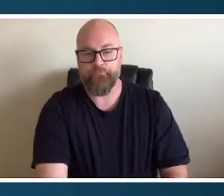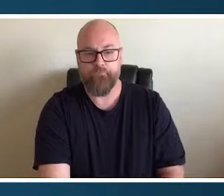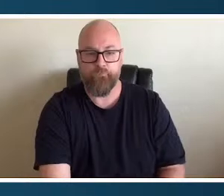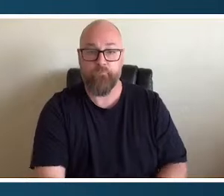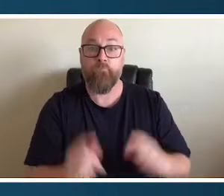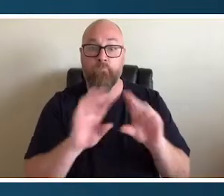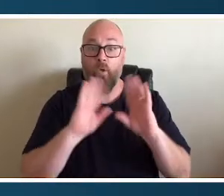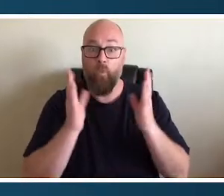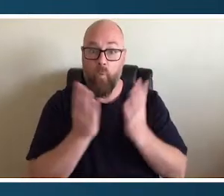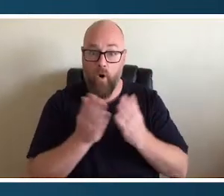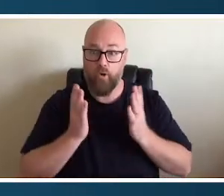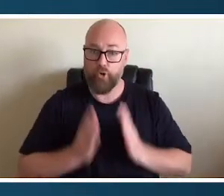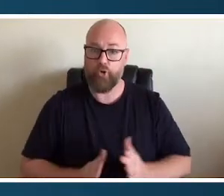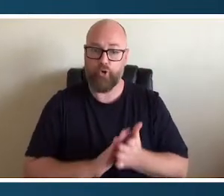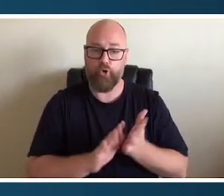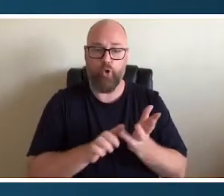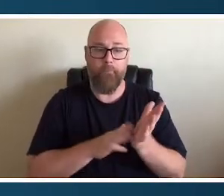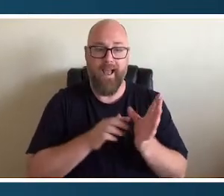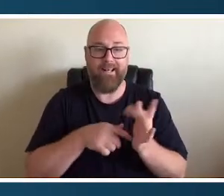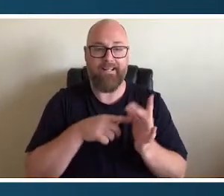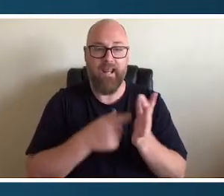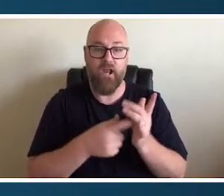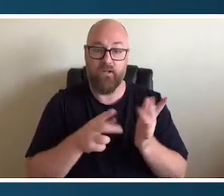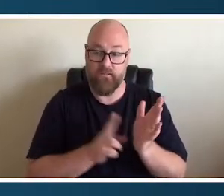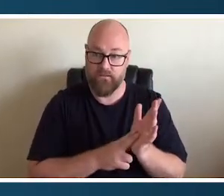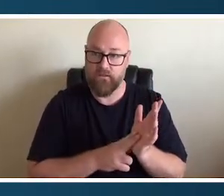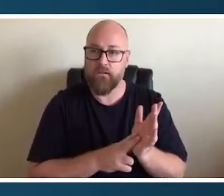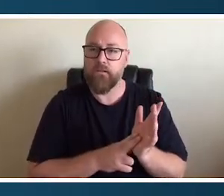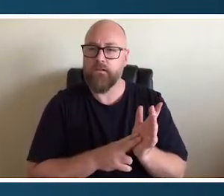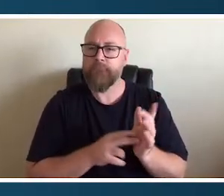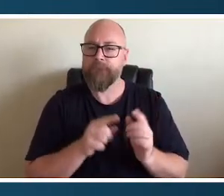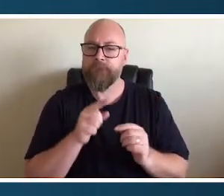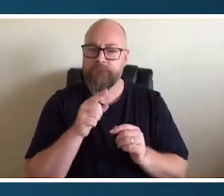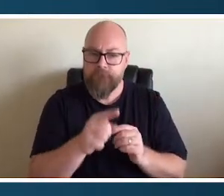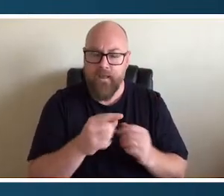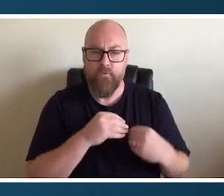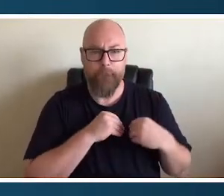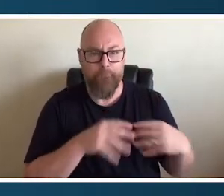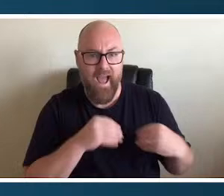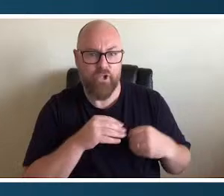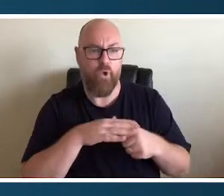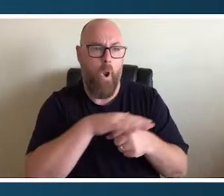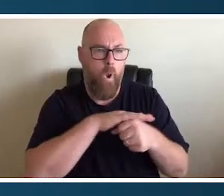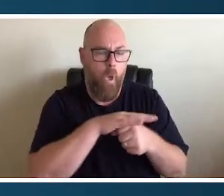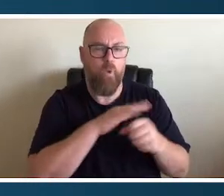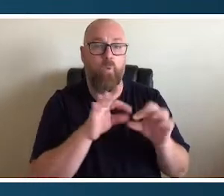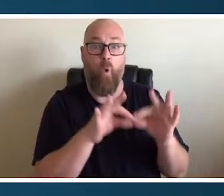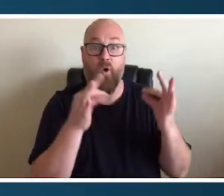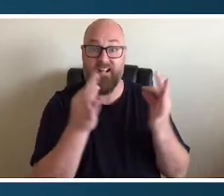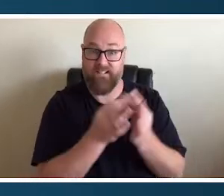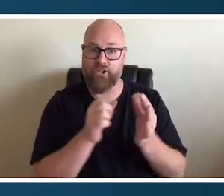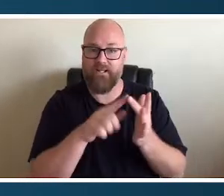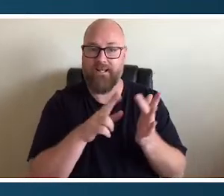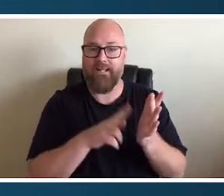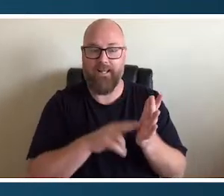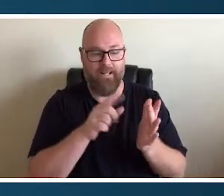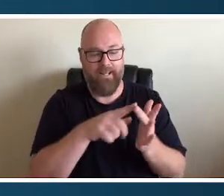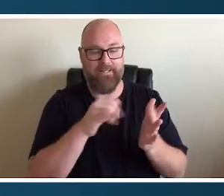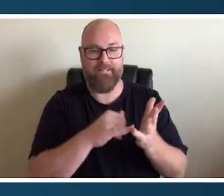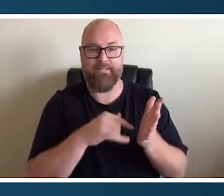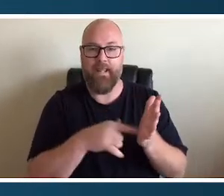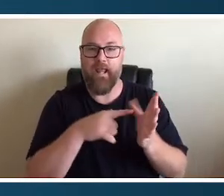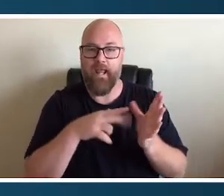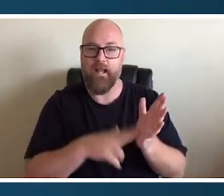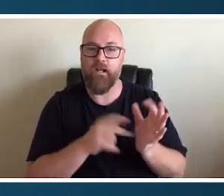bringing together donors, member states, and international and local organizations in Istanbul. A key outcome was the